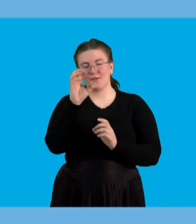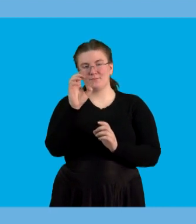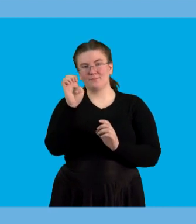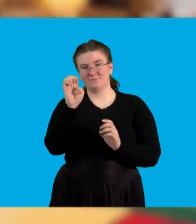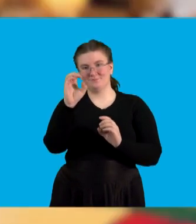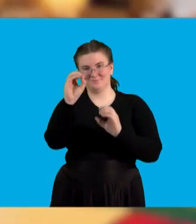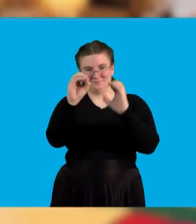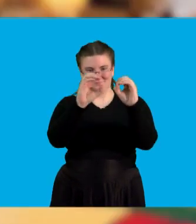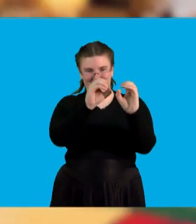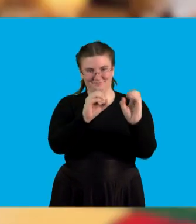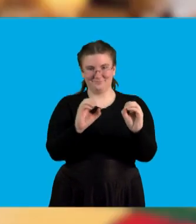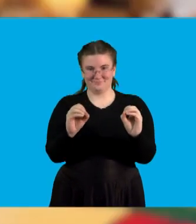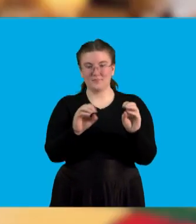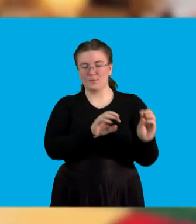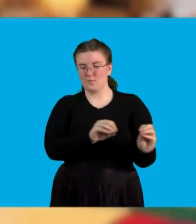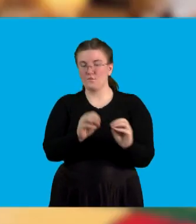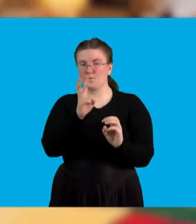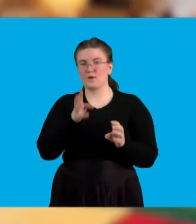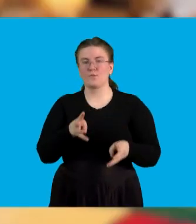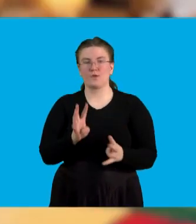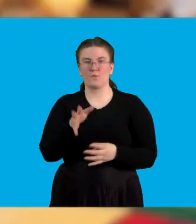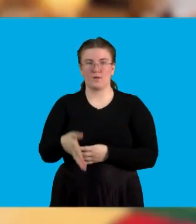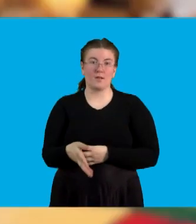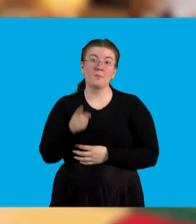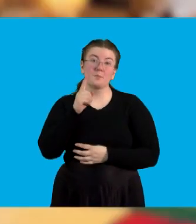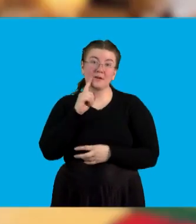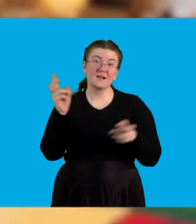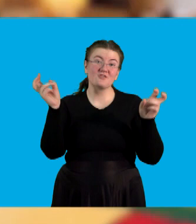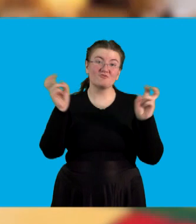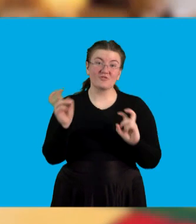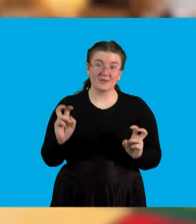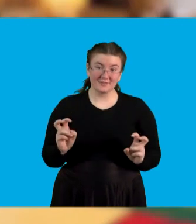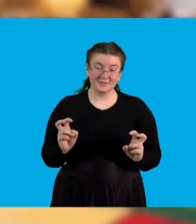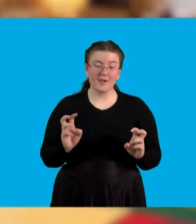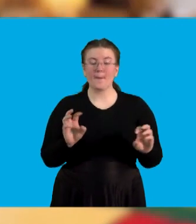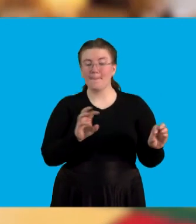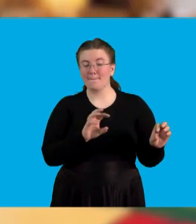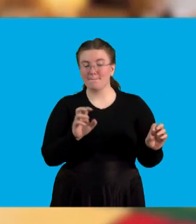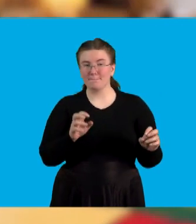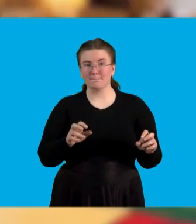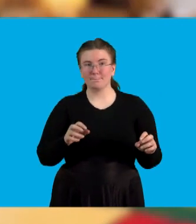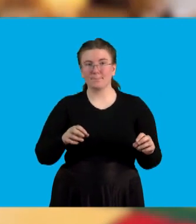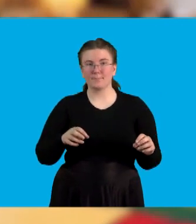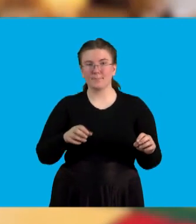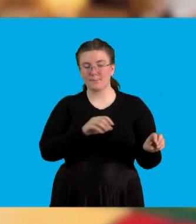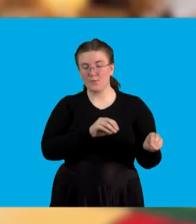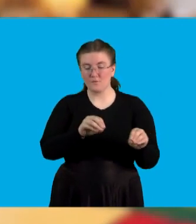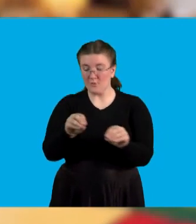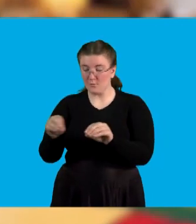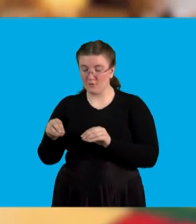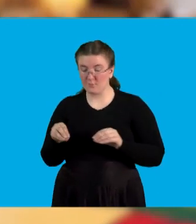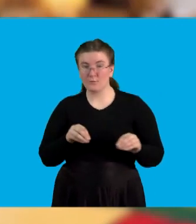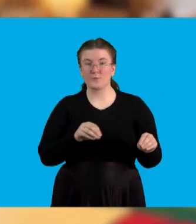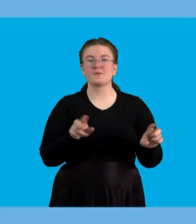one direction. However, the electrons or the electrical charge is still going to remain the same at every point because it is